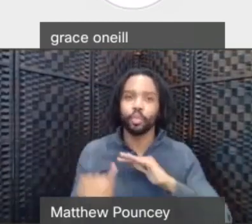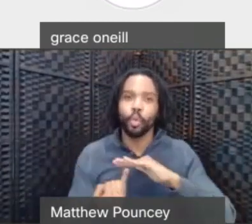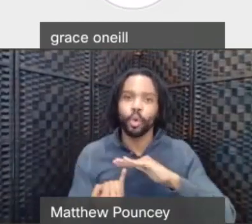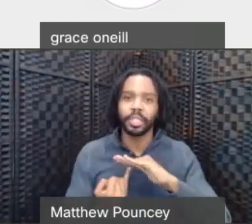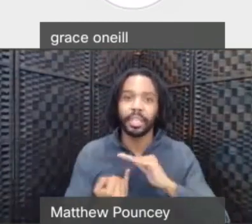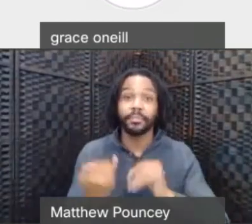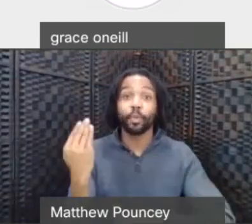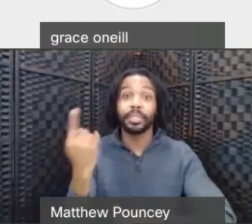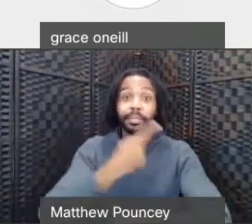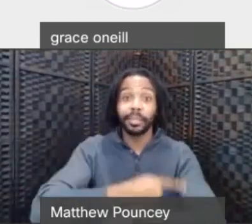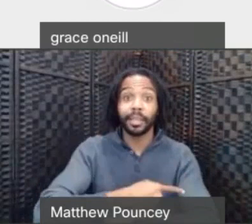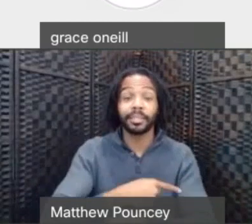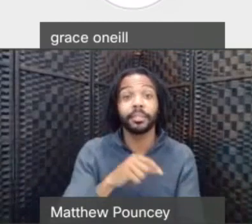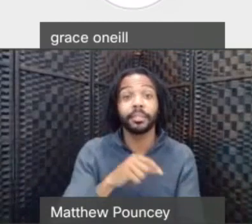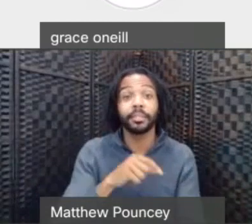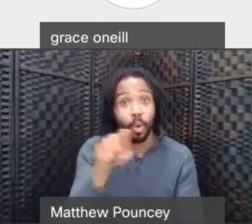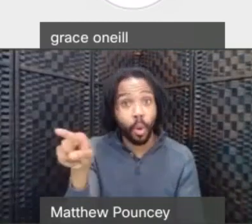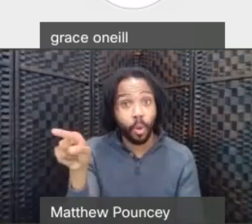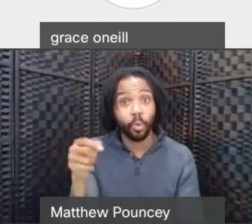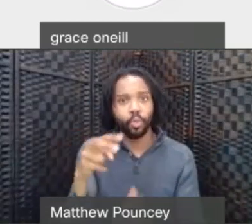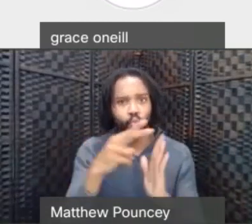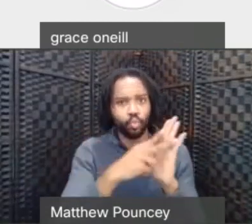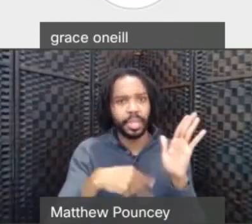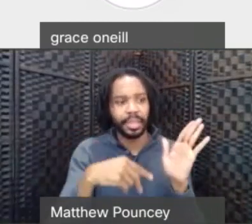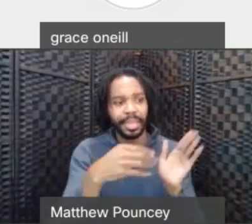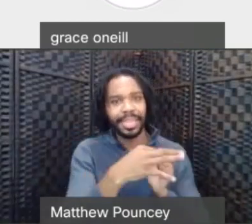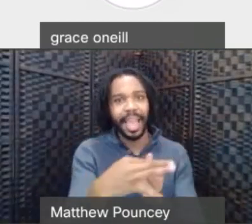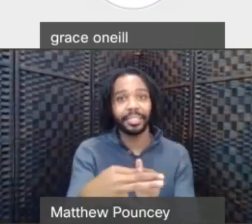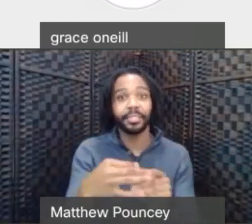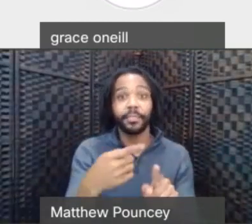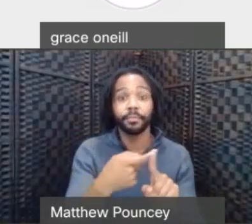if people look at the guidance that DC Health has on